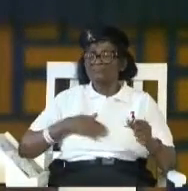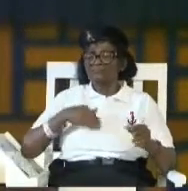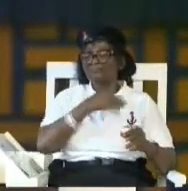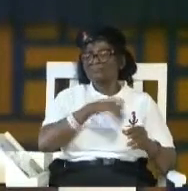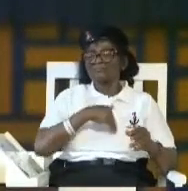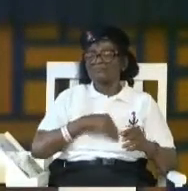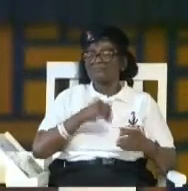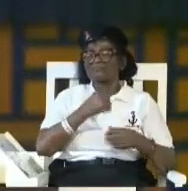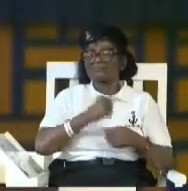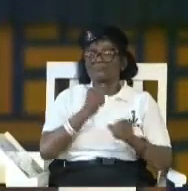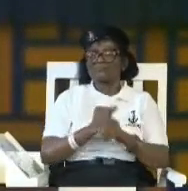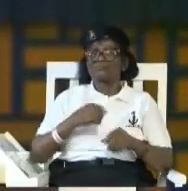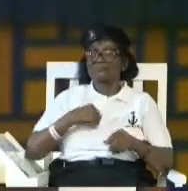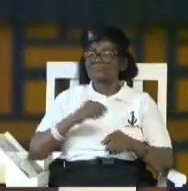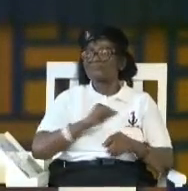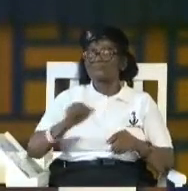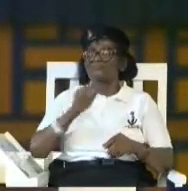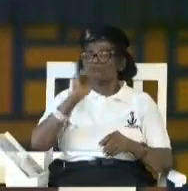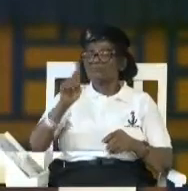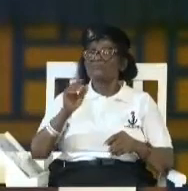Make me a true child of God.